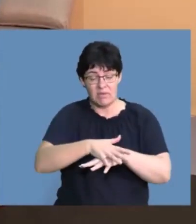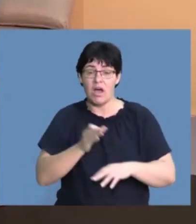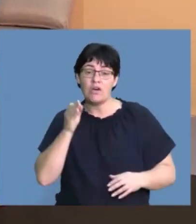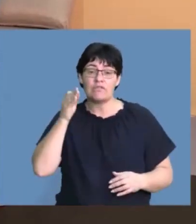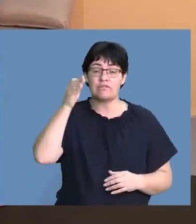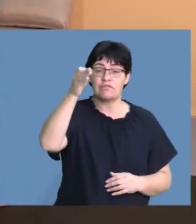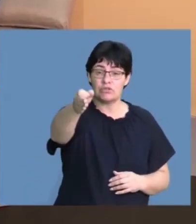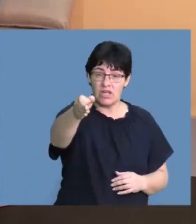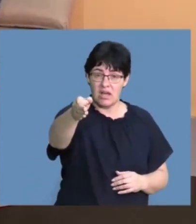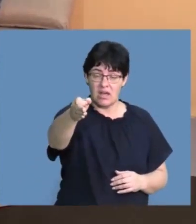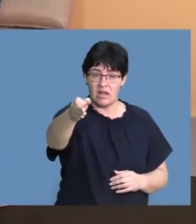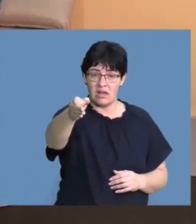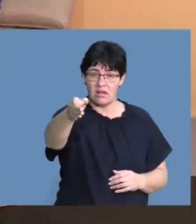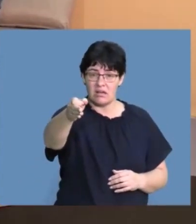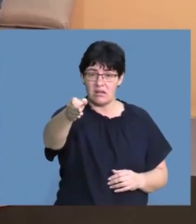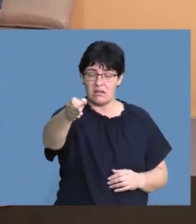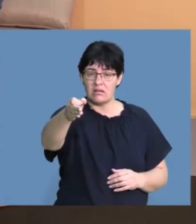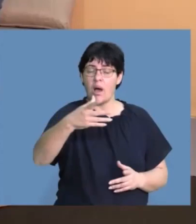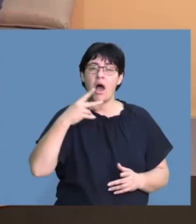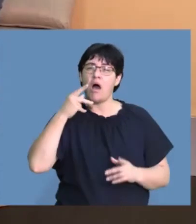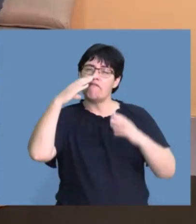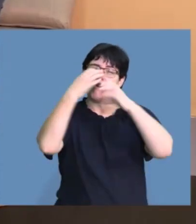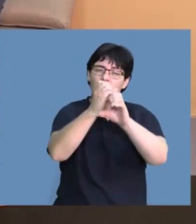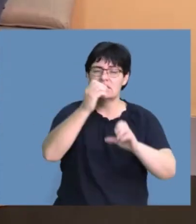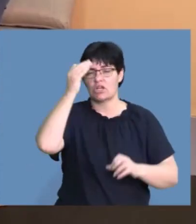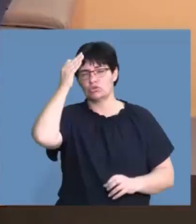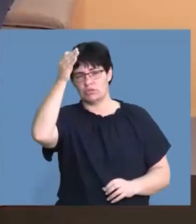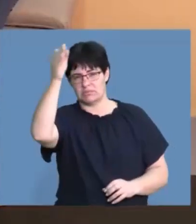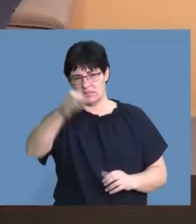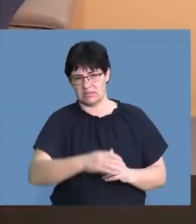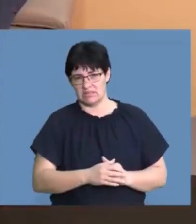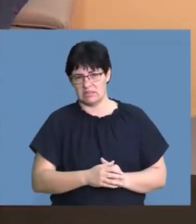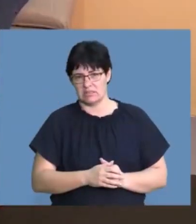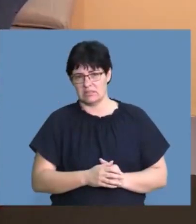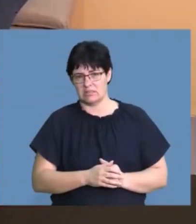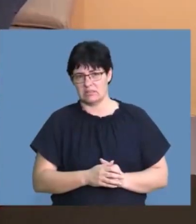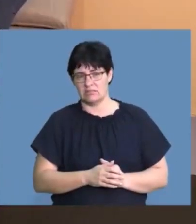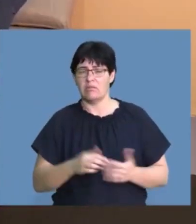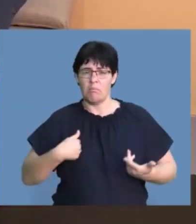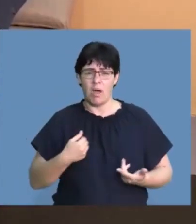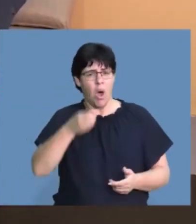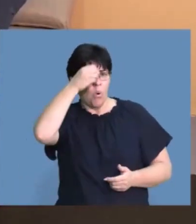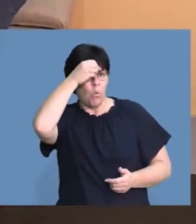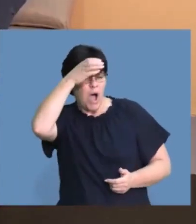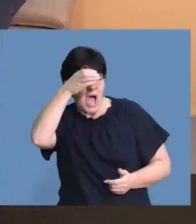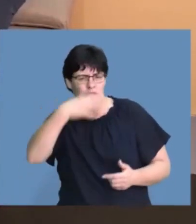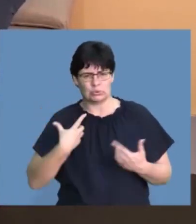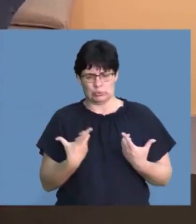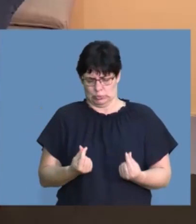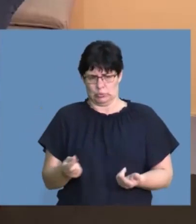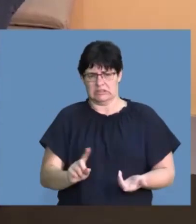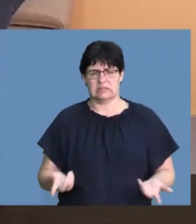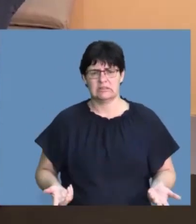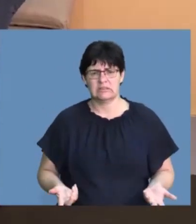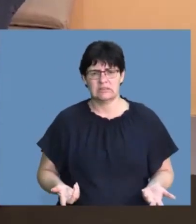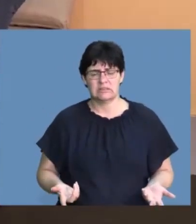circumstances, and my future hopes and dreams. What is the wise thing to do? What is the wise thing to do?